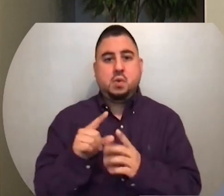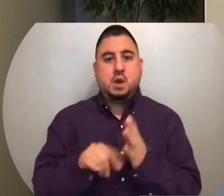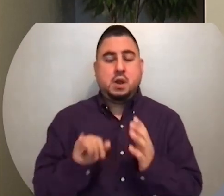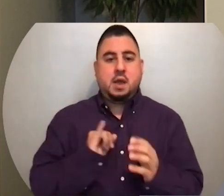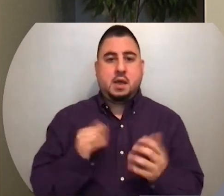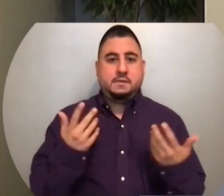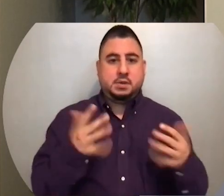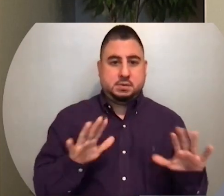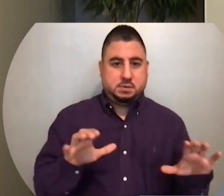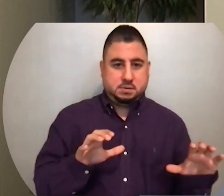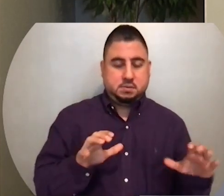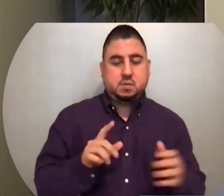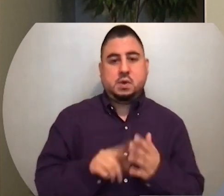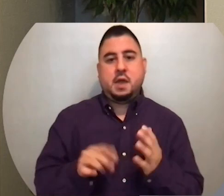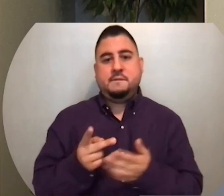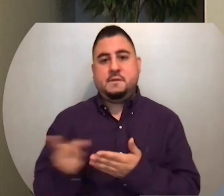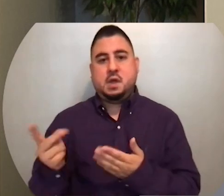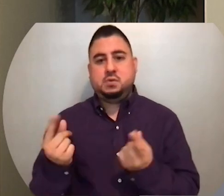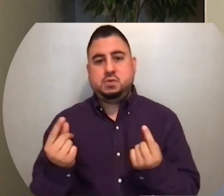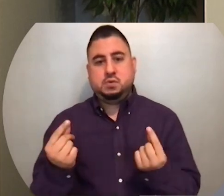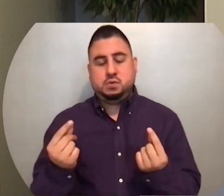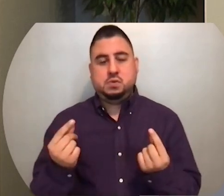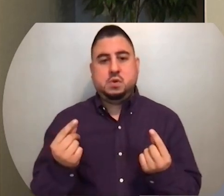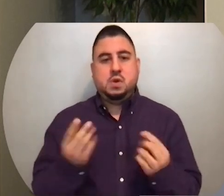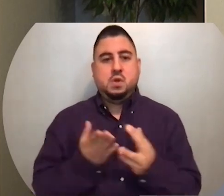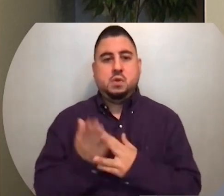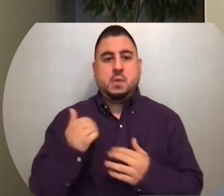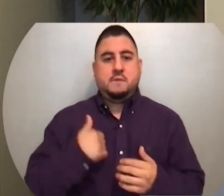and what I have done and in what I have failed to do,